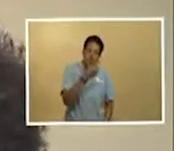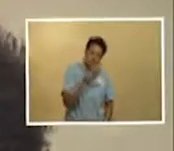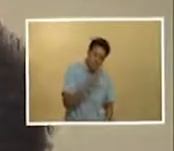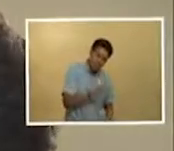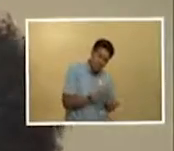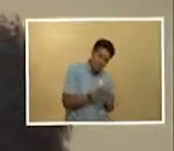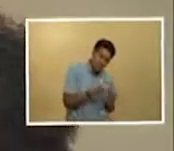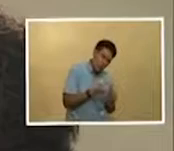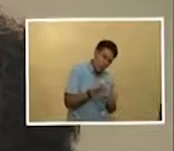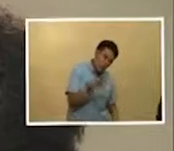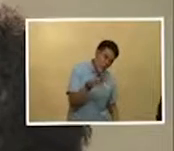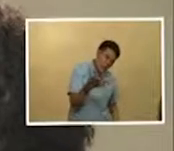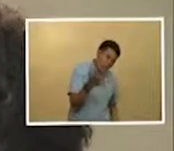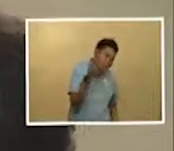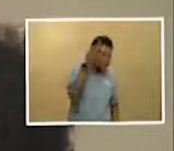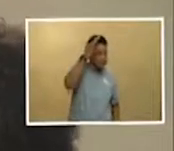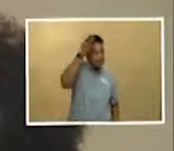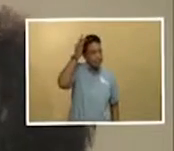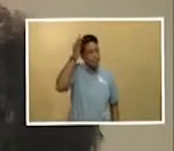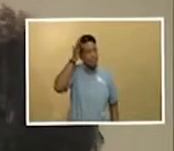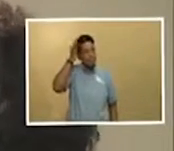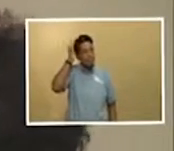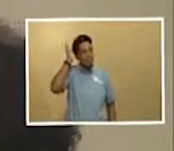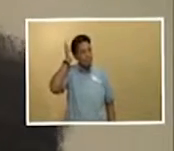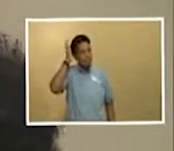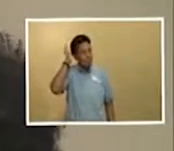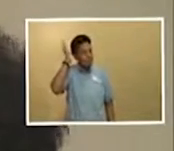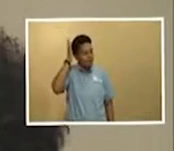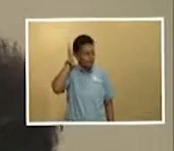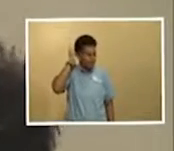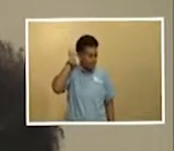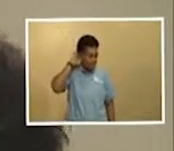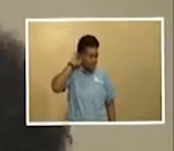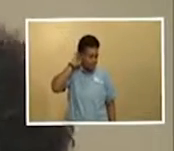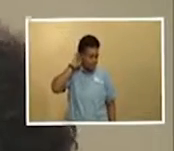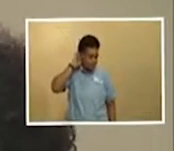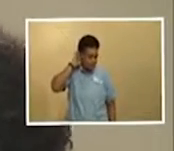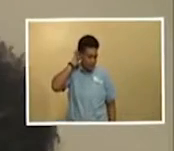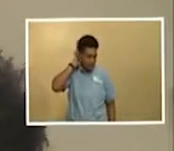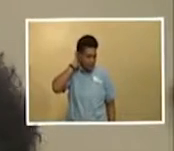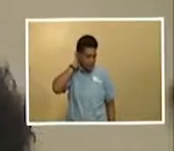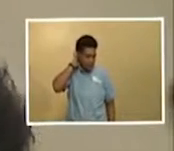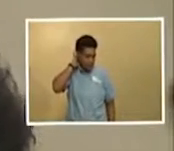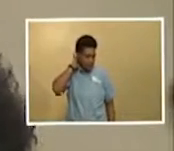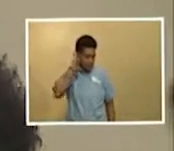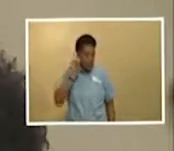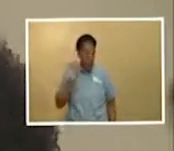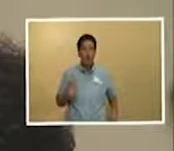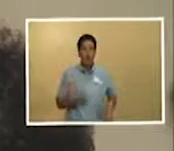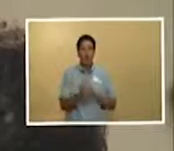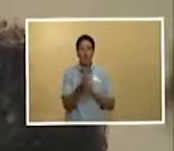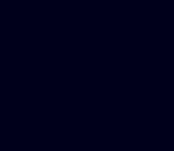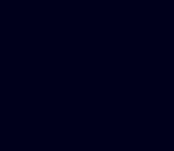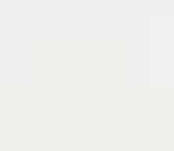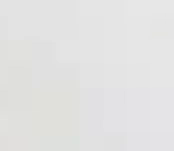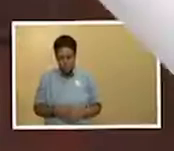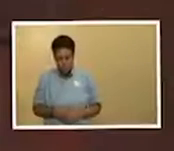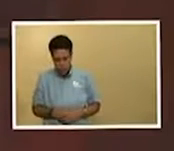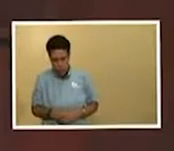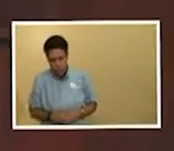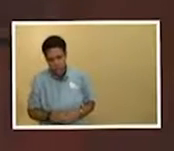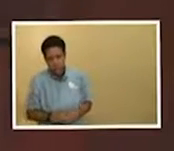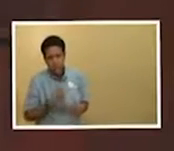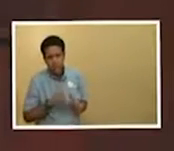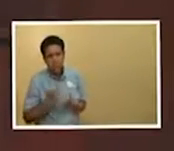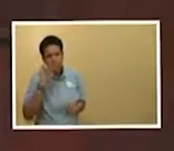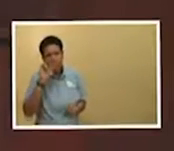of Parliament examining the bill, saw legislators and the technical team responding to concerns, questions and feedback from members of the public.